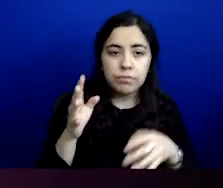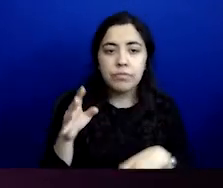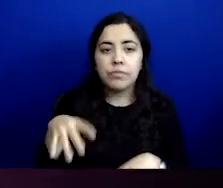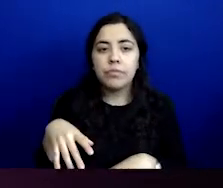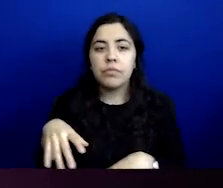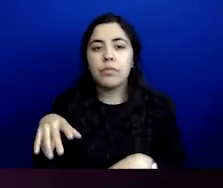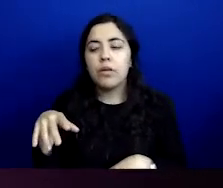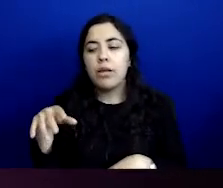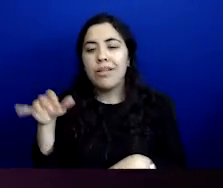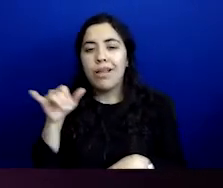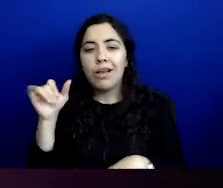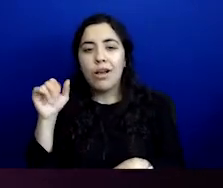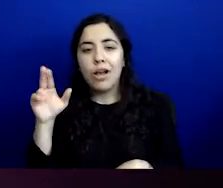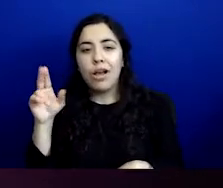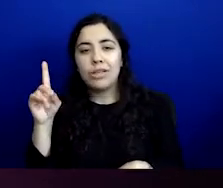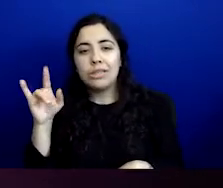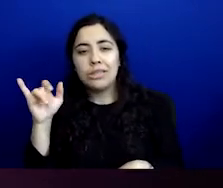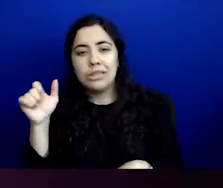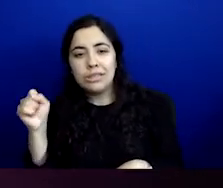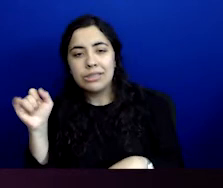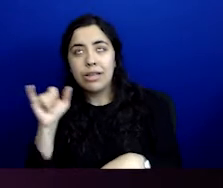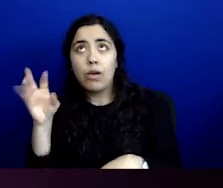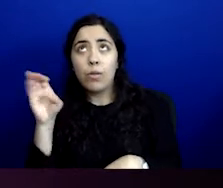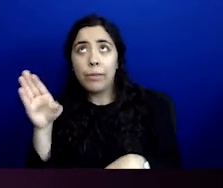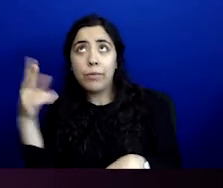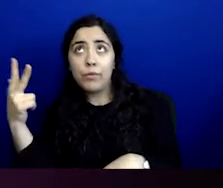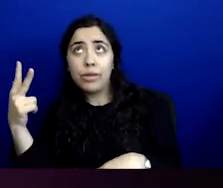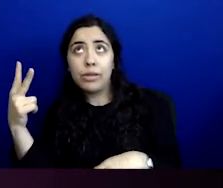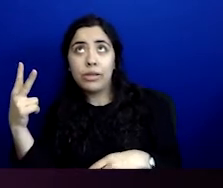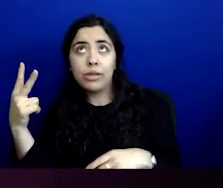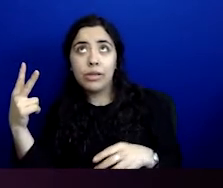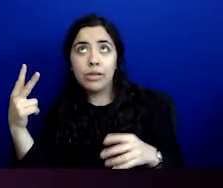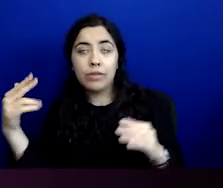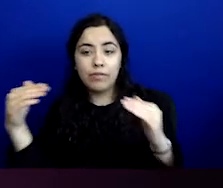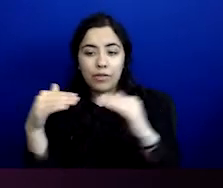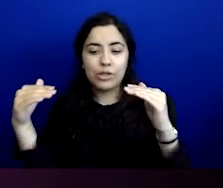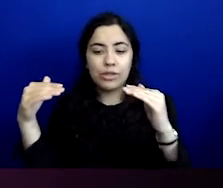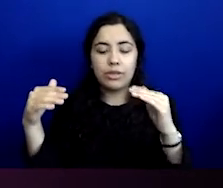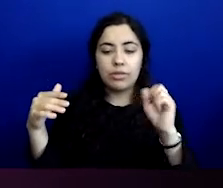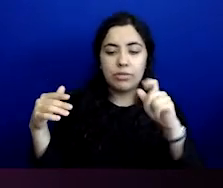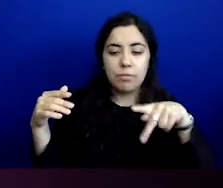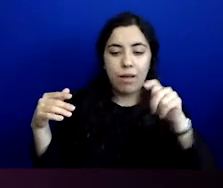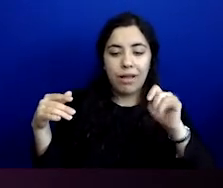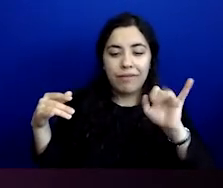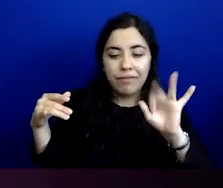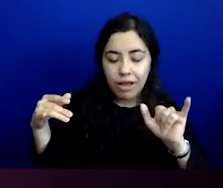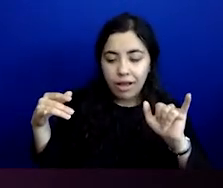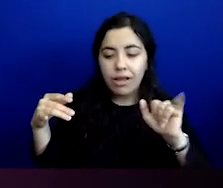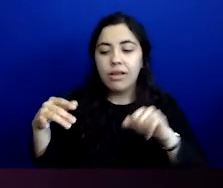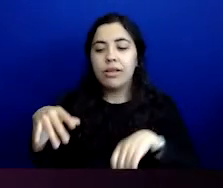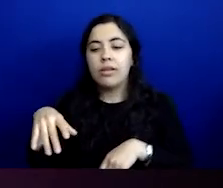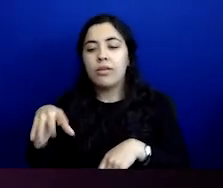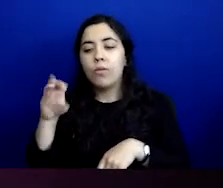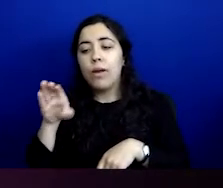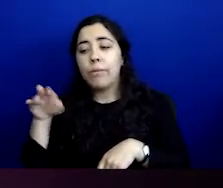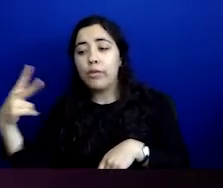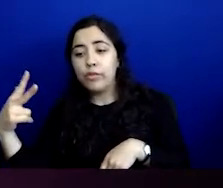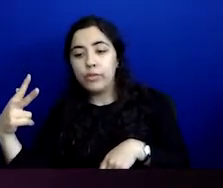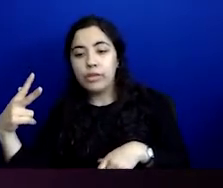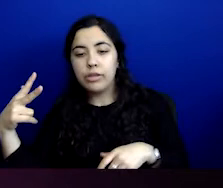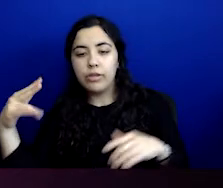version of Spotify. You have a Web3 version of a lot of different applications that we use to